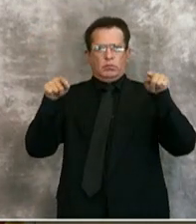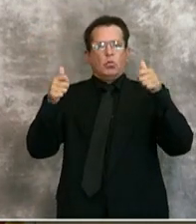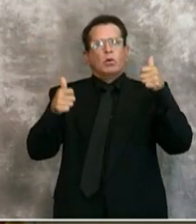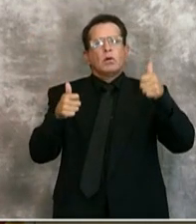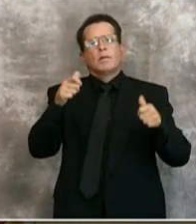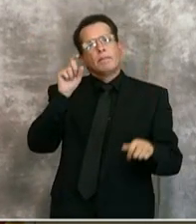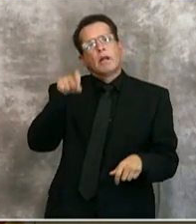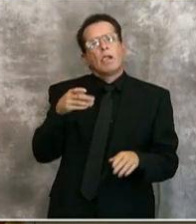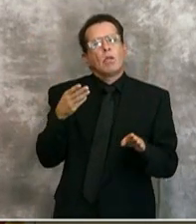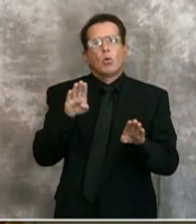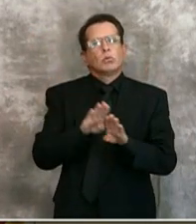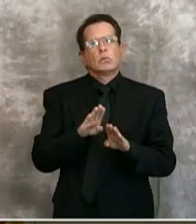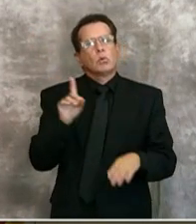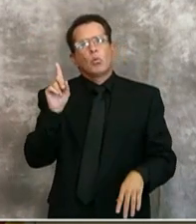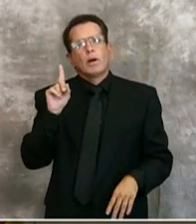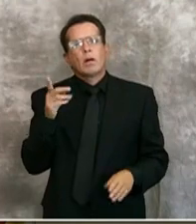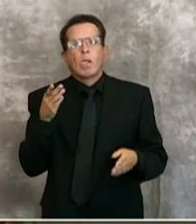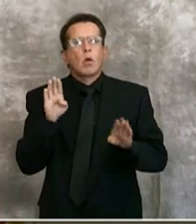going to respond.